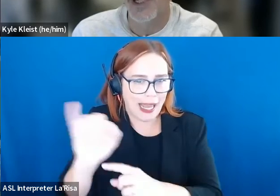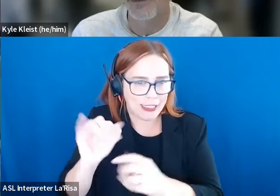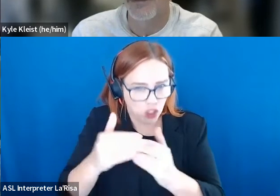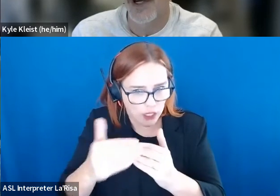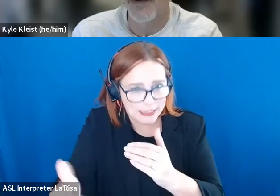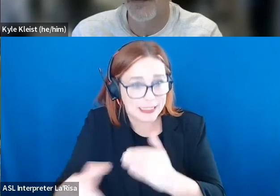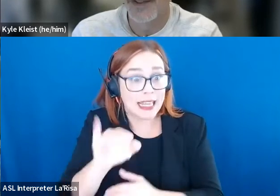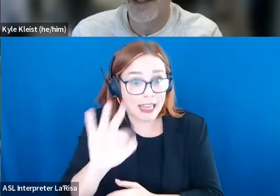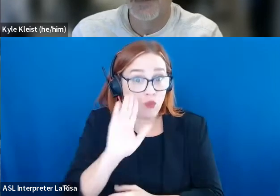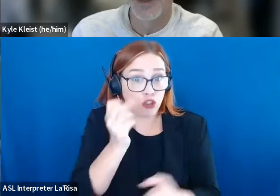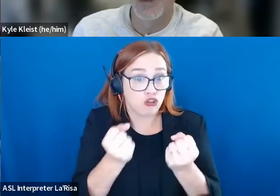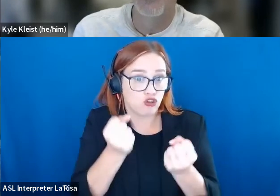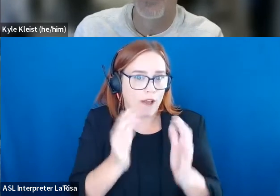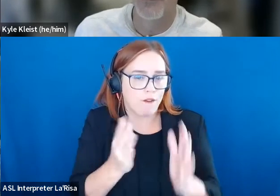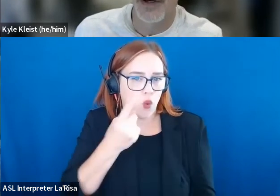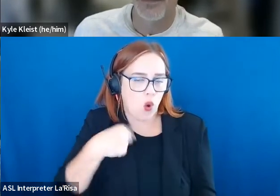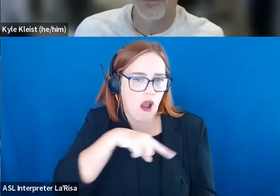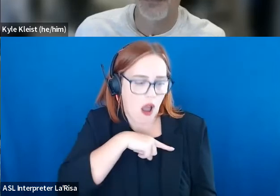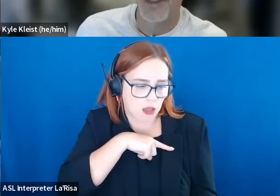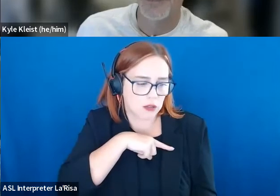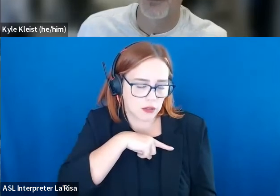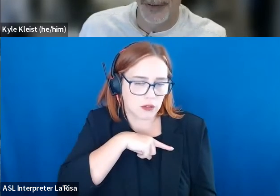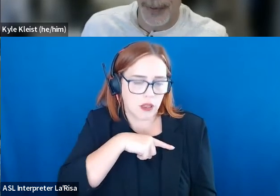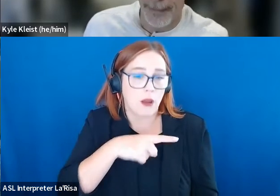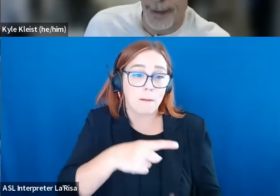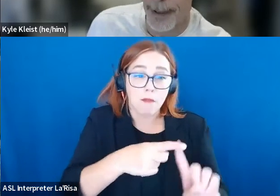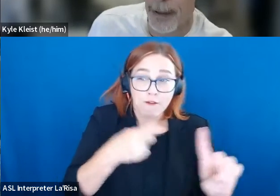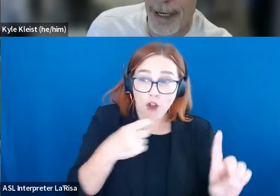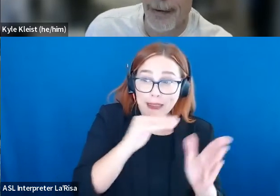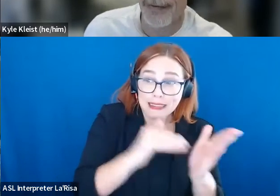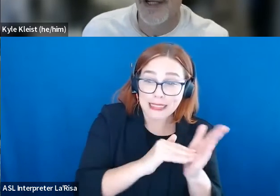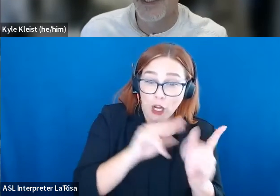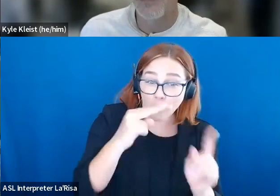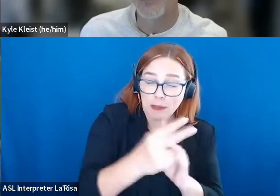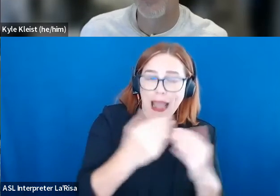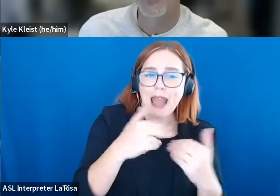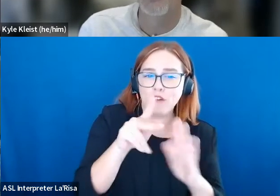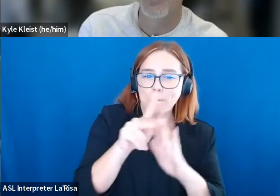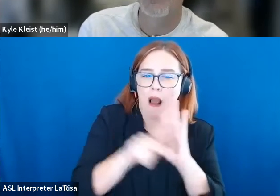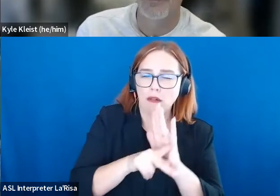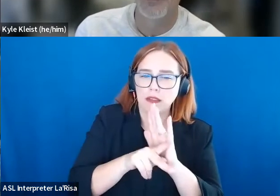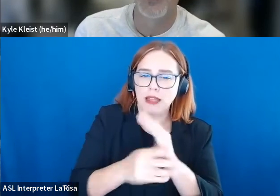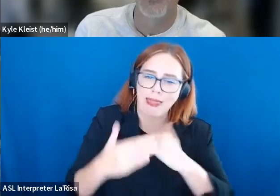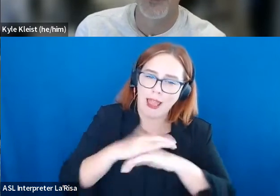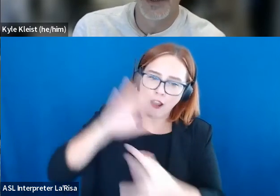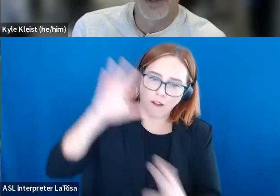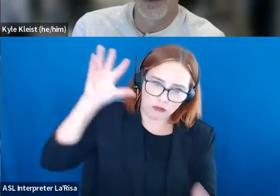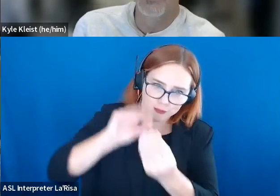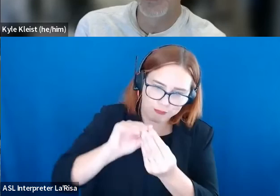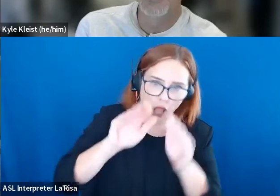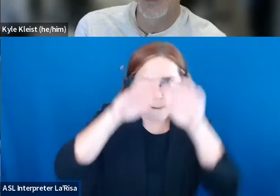be a driver for us. But yeah, from the center perspective, we do have an umbrella policy that does cover our